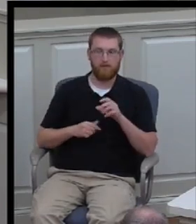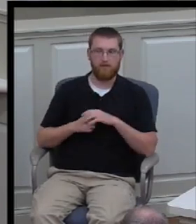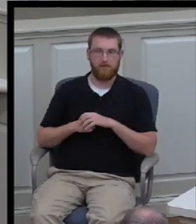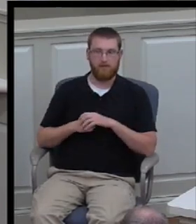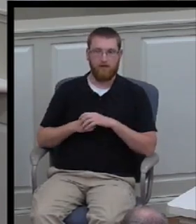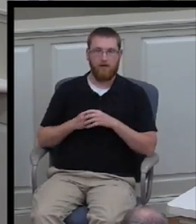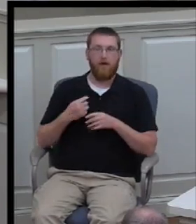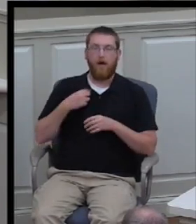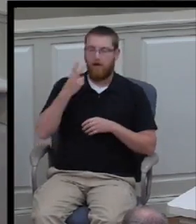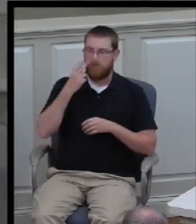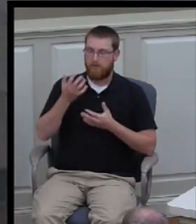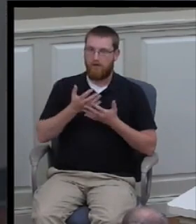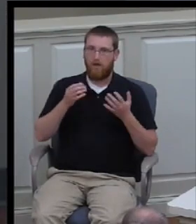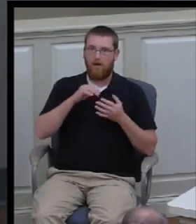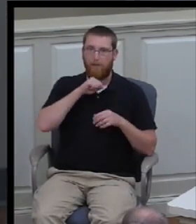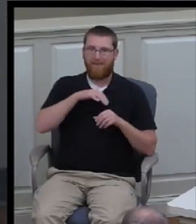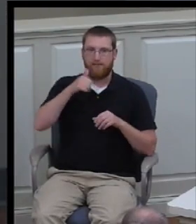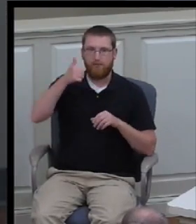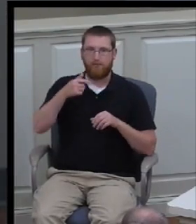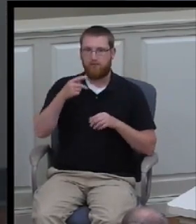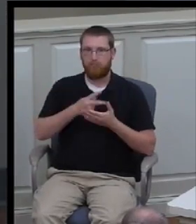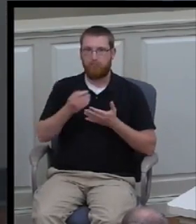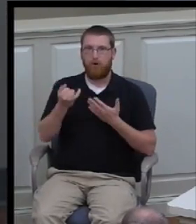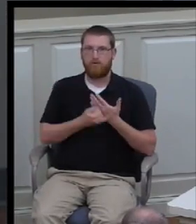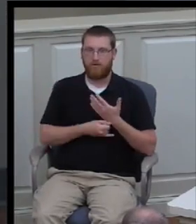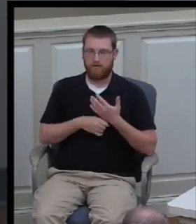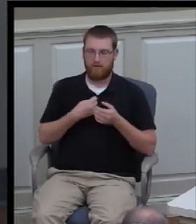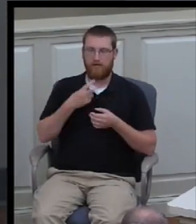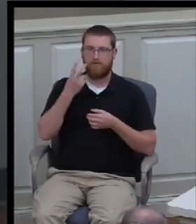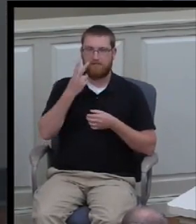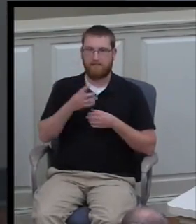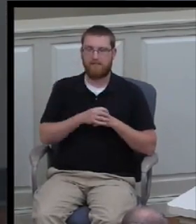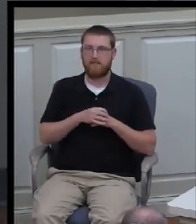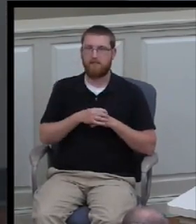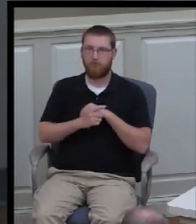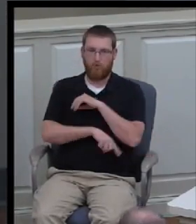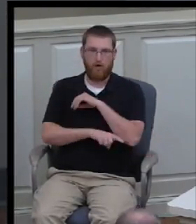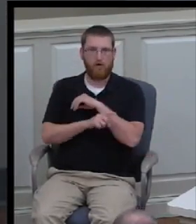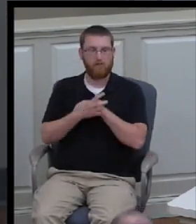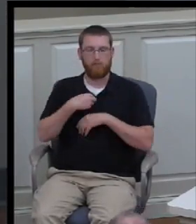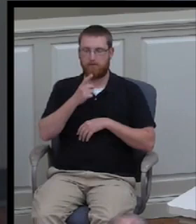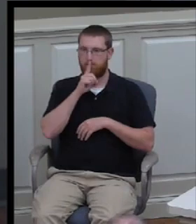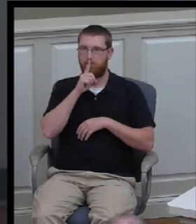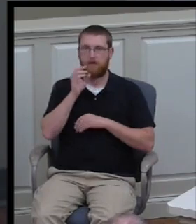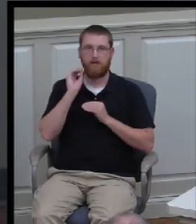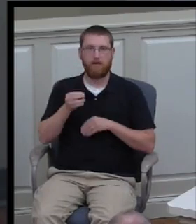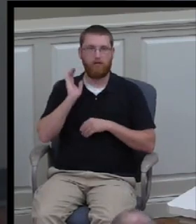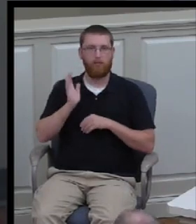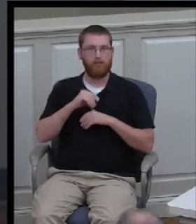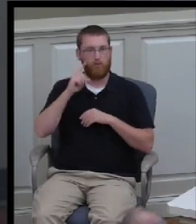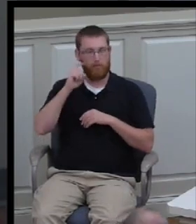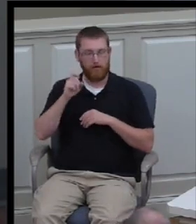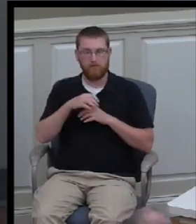I've seen a lot messier projects than this one. And that's why we didn't think that much to say much to them before,